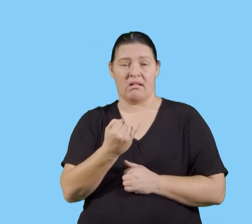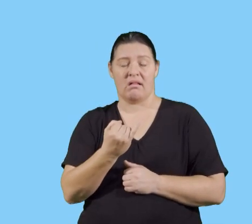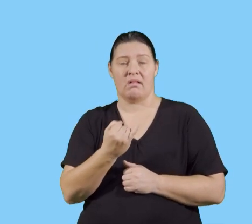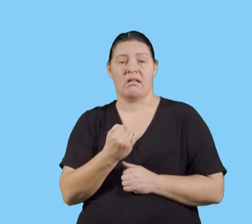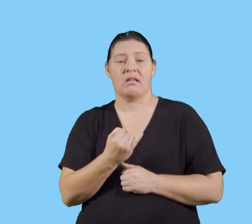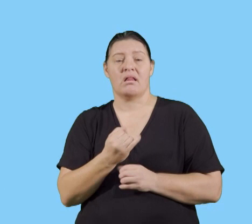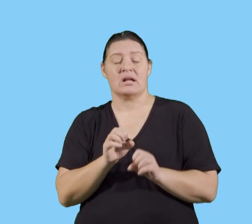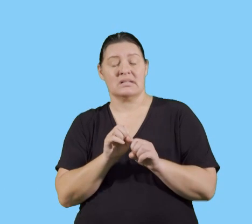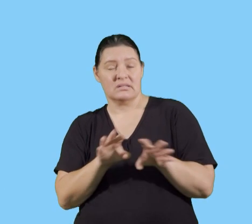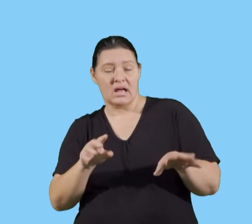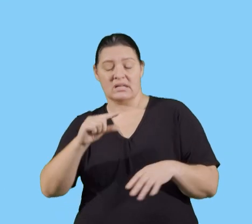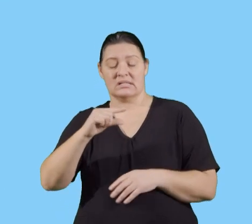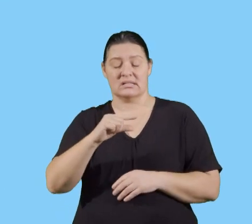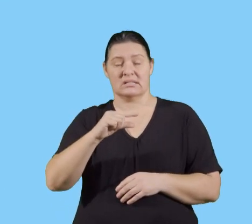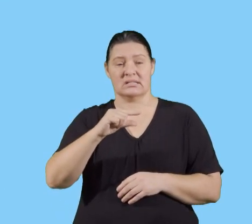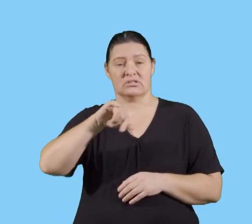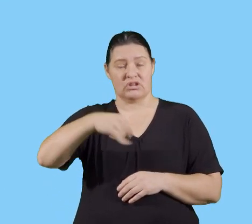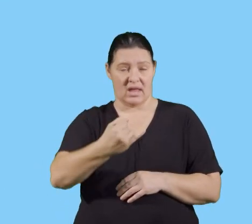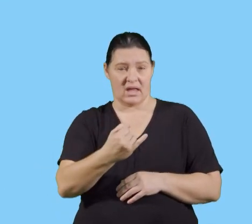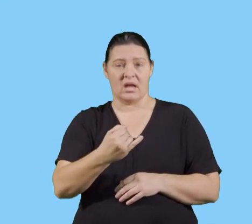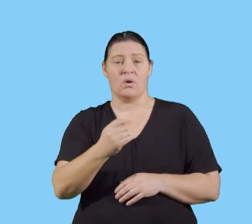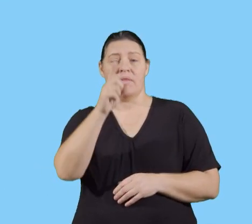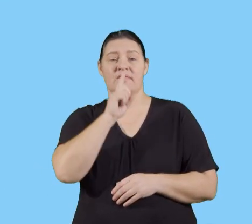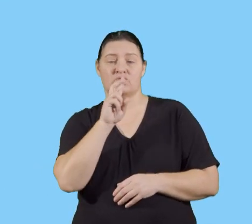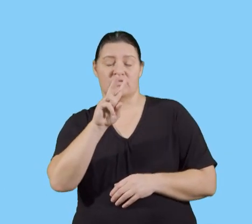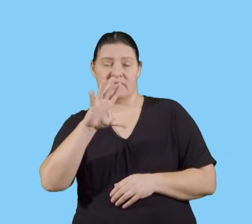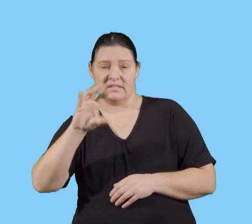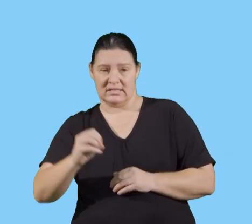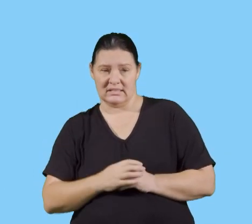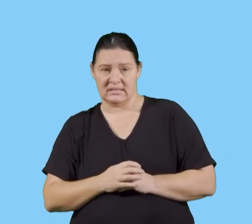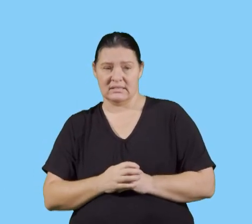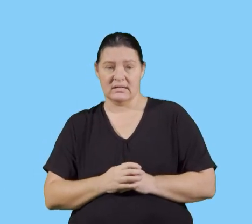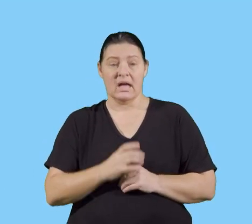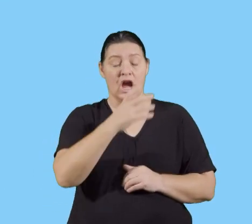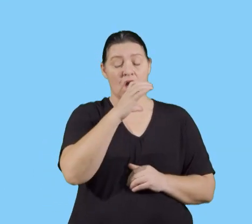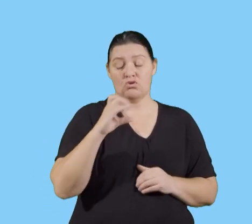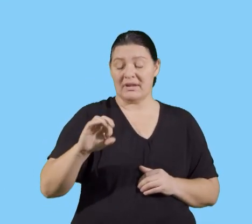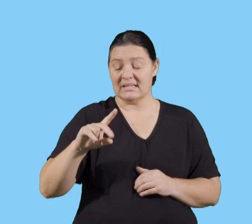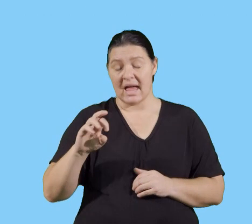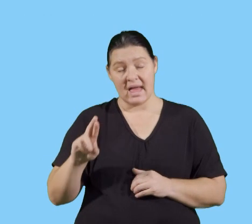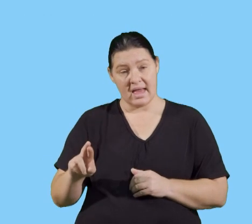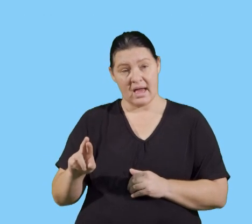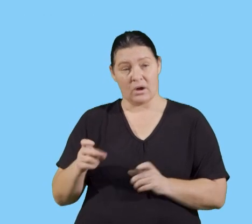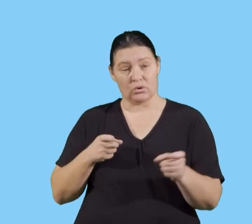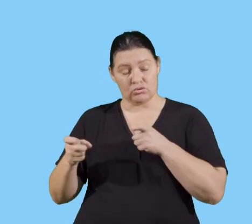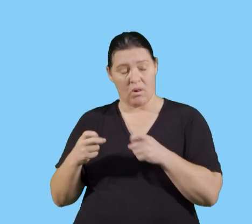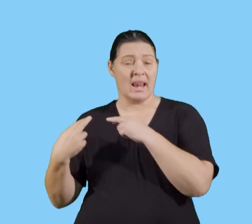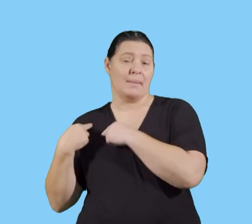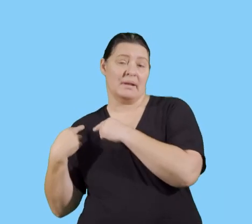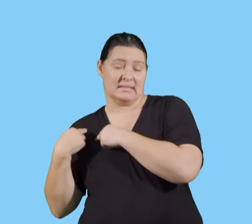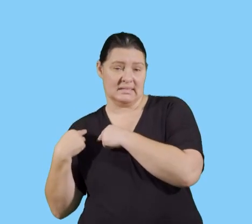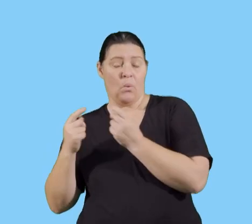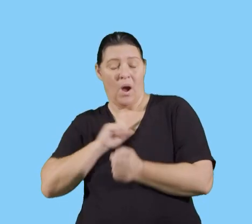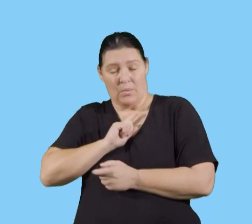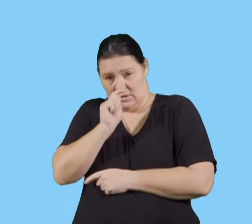GJ, 1,250. And when you come to creditors control, remember it is a liability. It increases on the credit